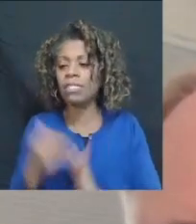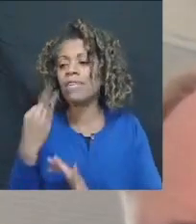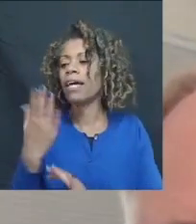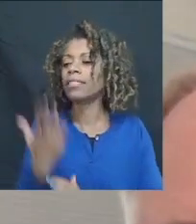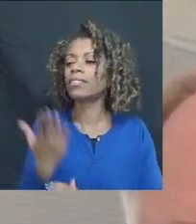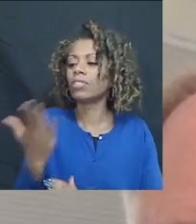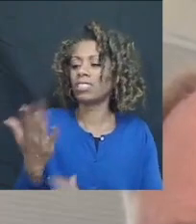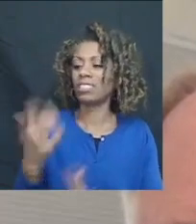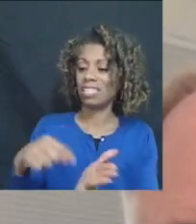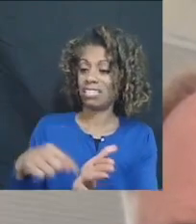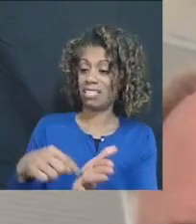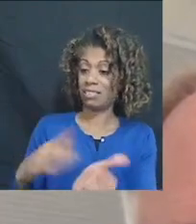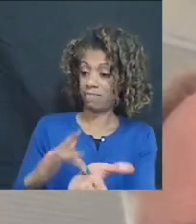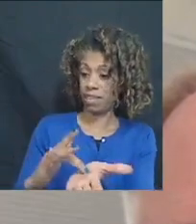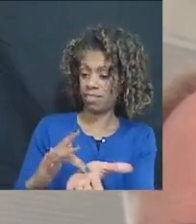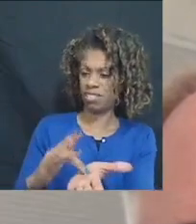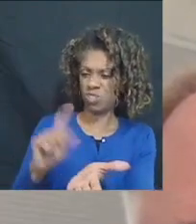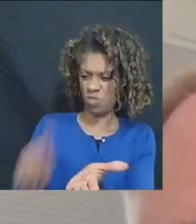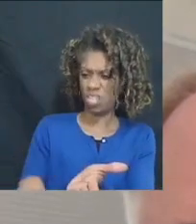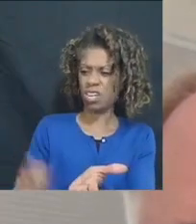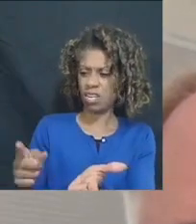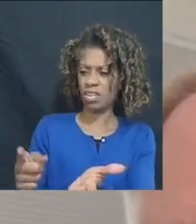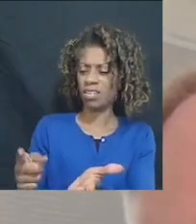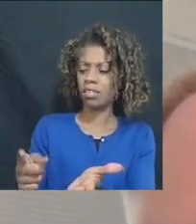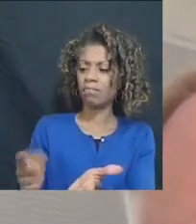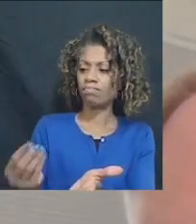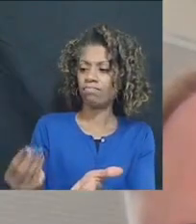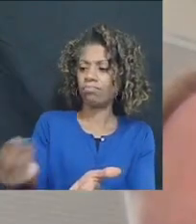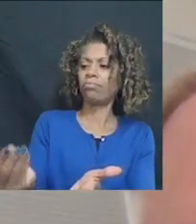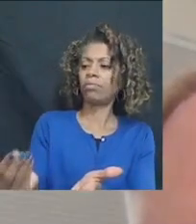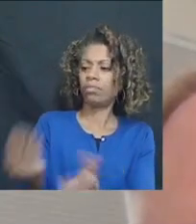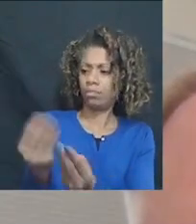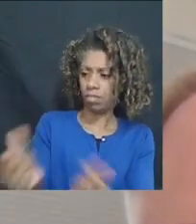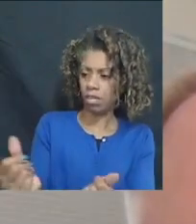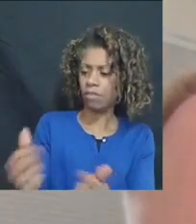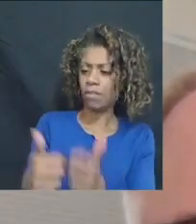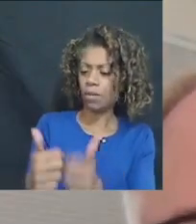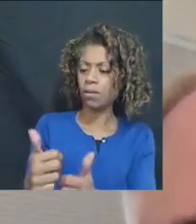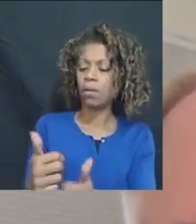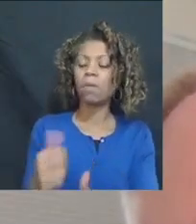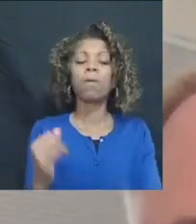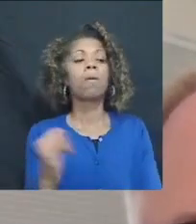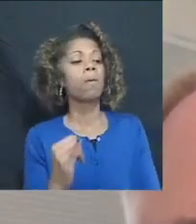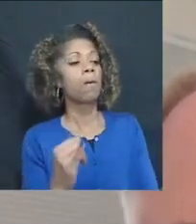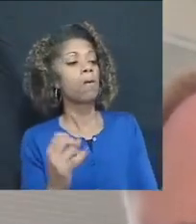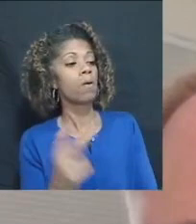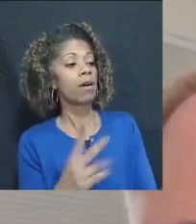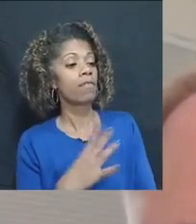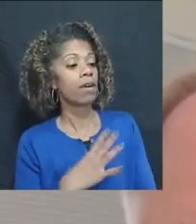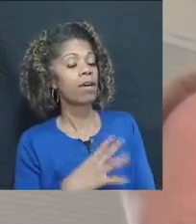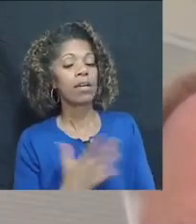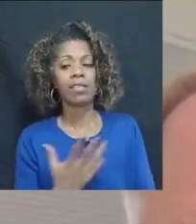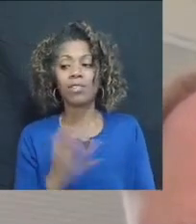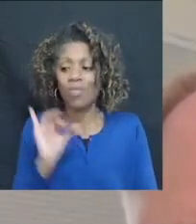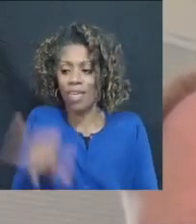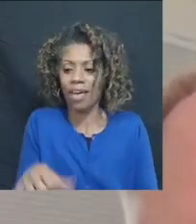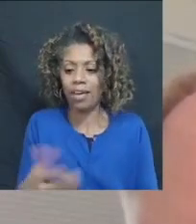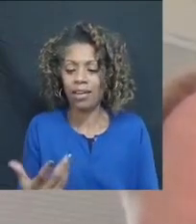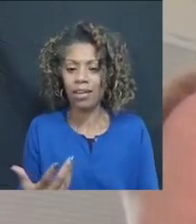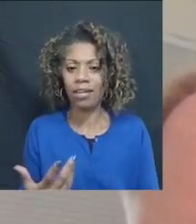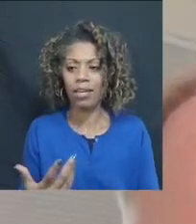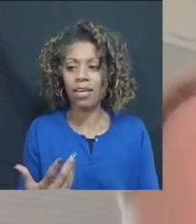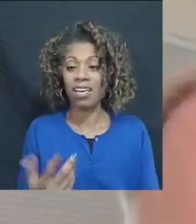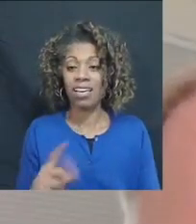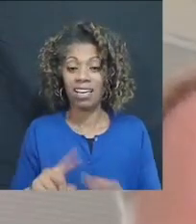remarkable, because that word started getting out that folks were really well managed in the county. I started having people coming